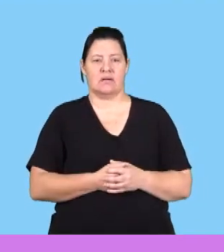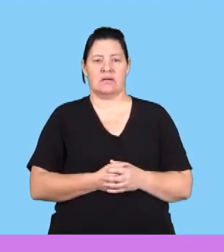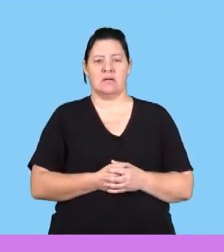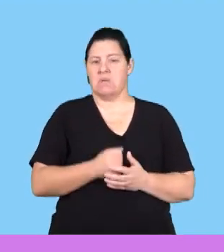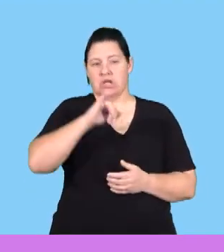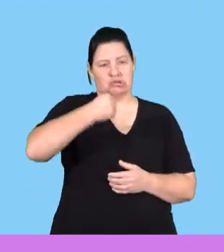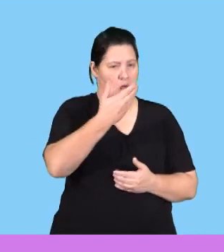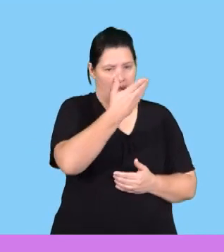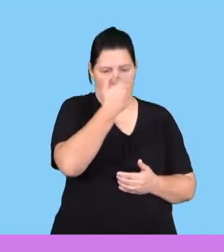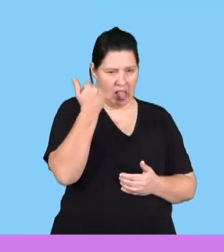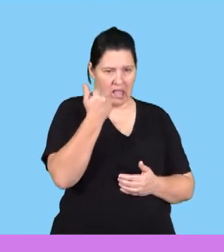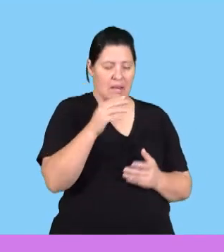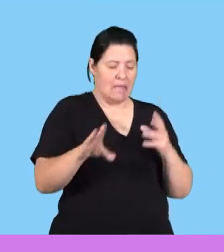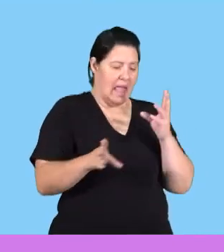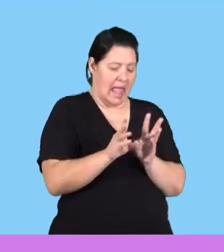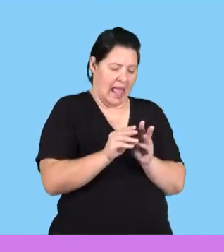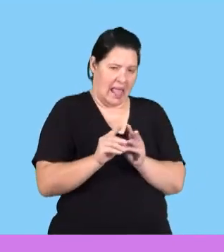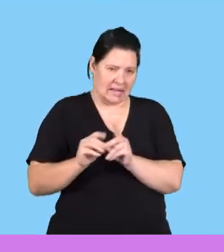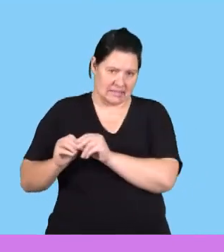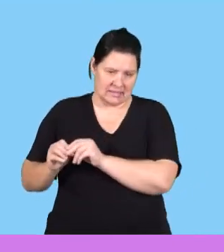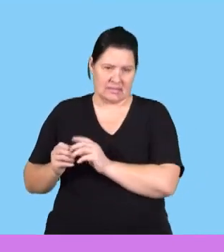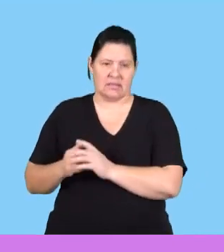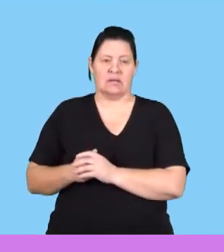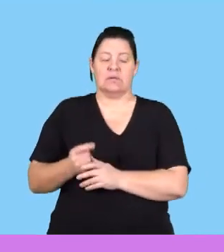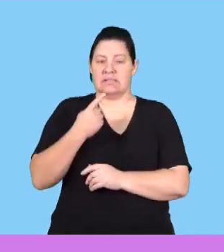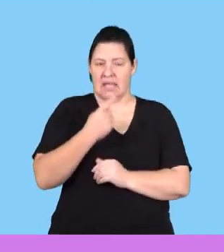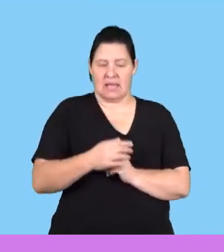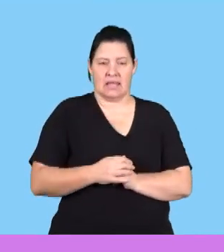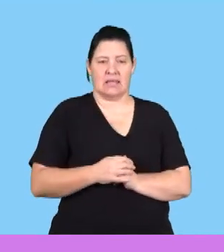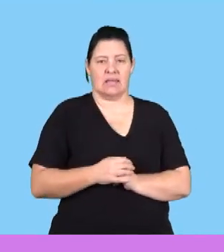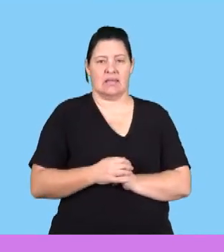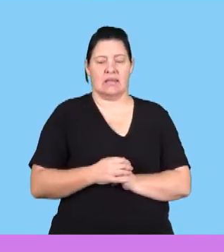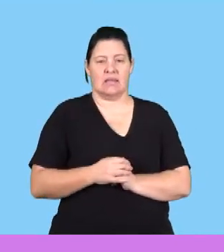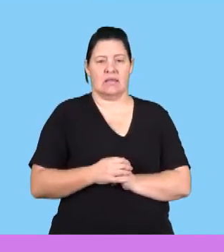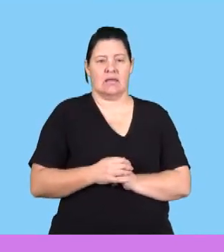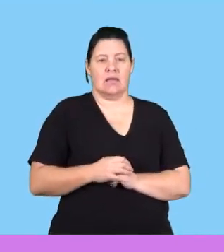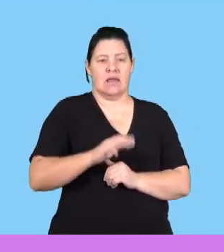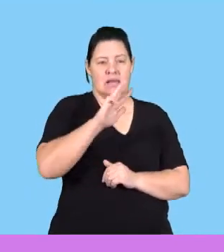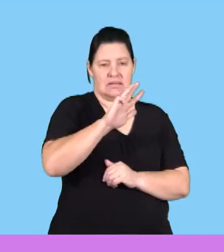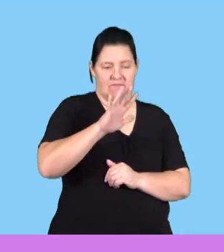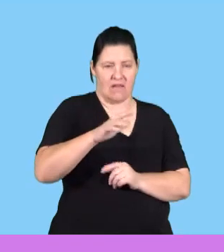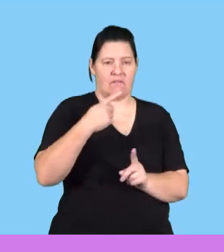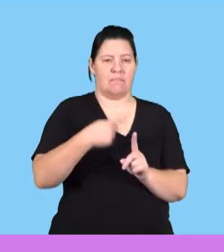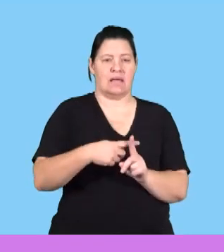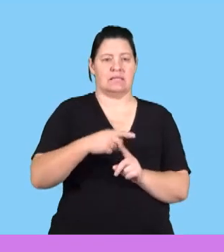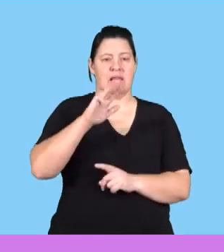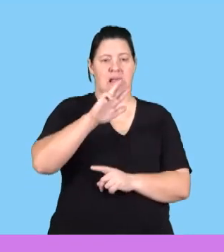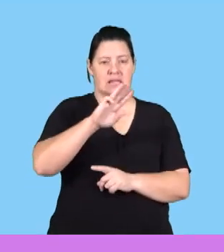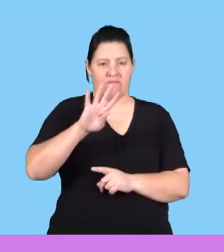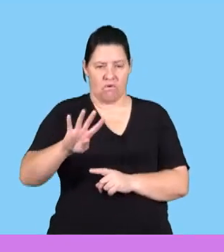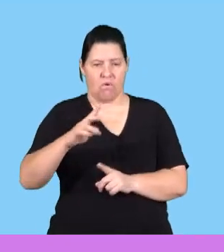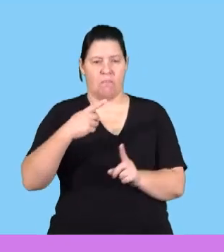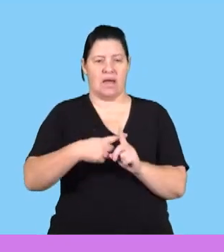right, so therefore I don't know what J is. I'm going to add all these numbers together. So I'm going to say basically